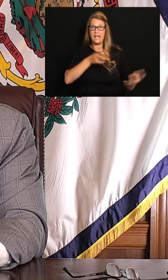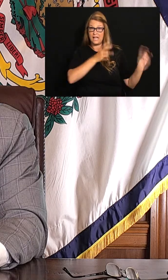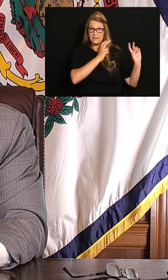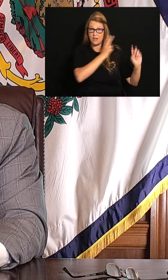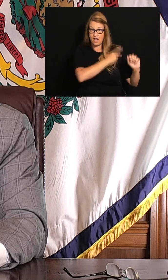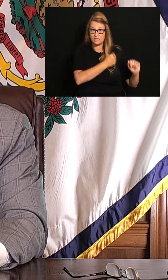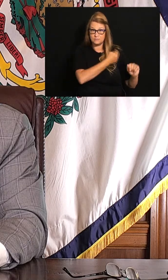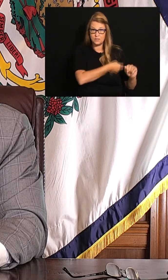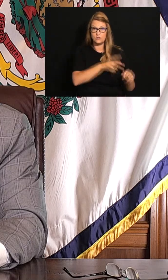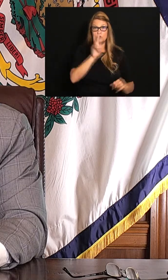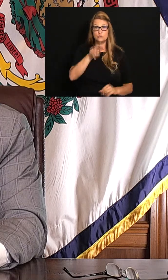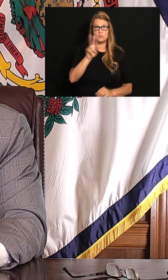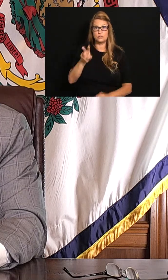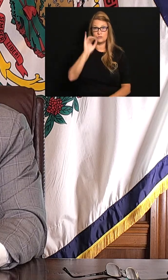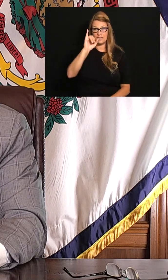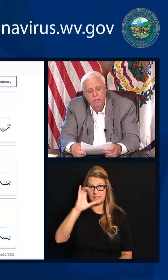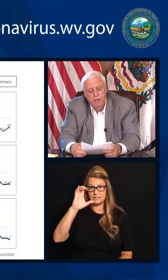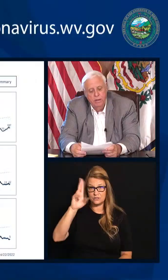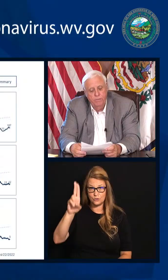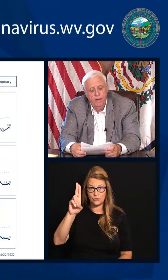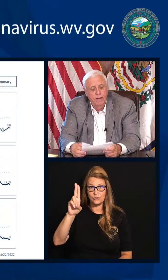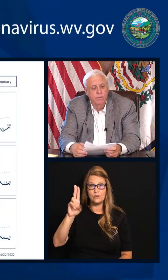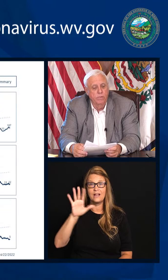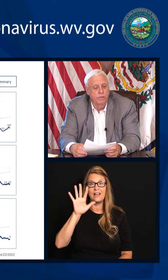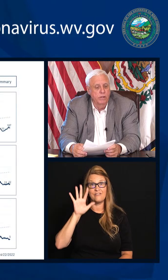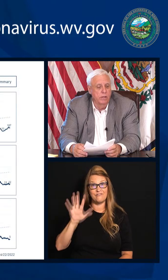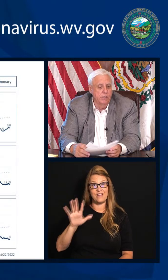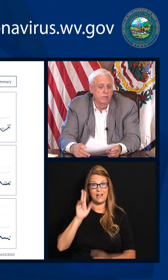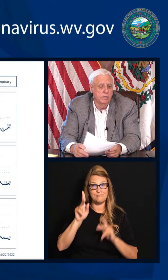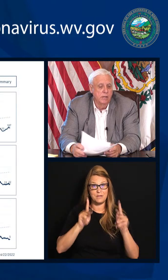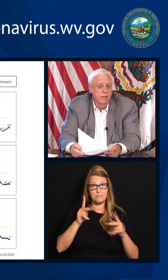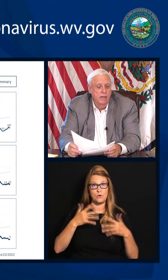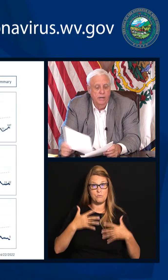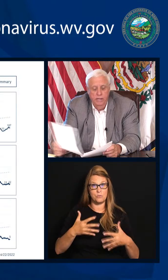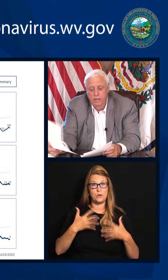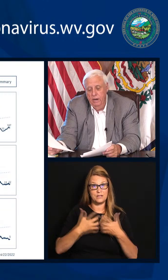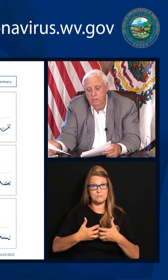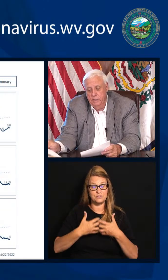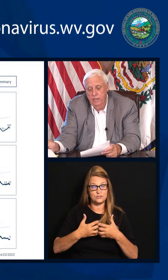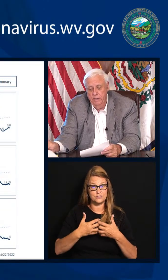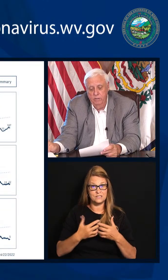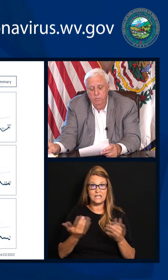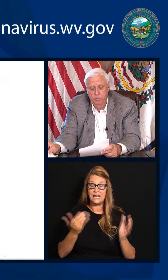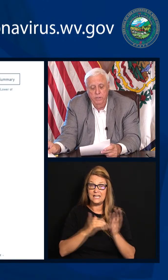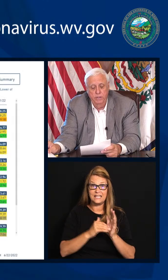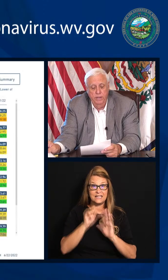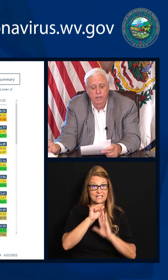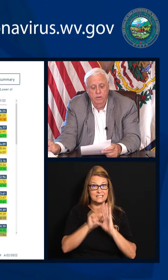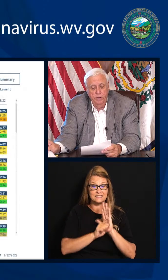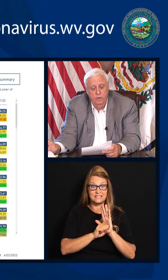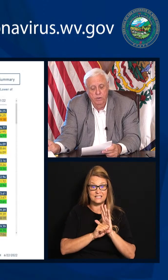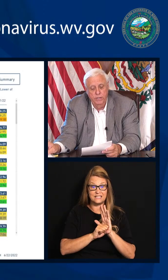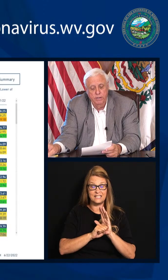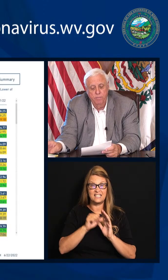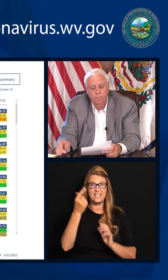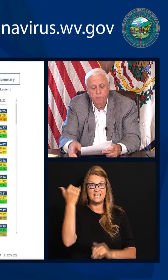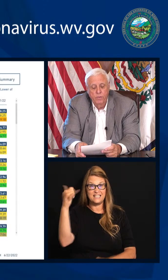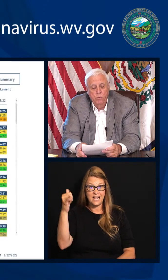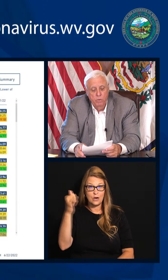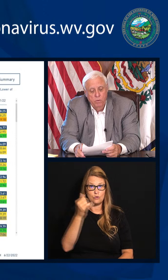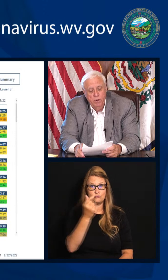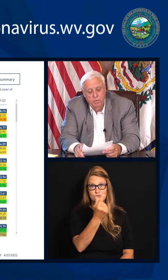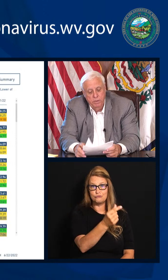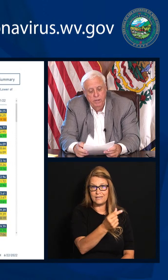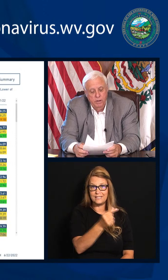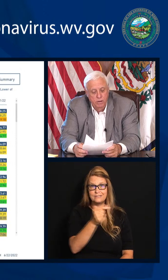hospitalized, 22 in the ICU units, and 5 on ventilators. And again, our state is completely yellow and green.